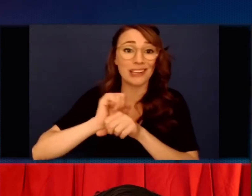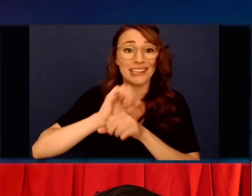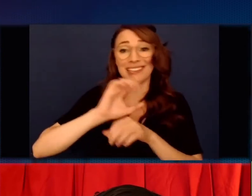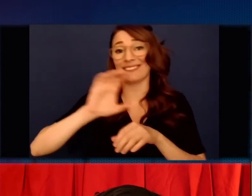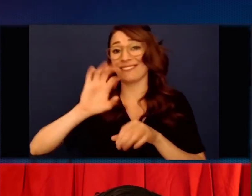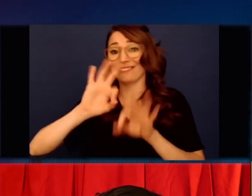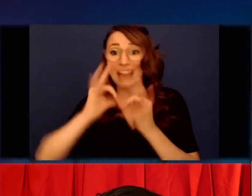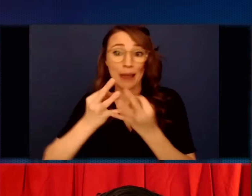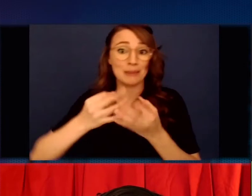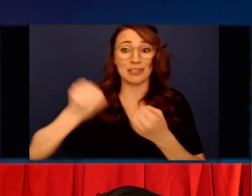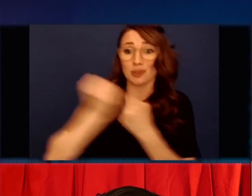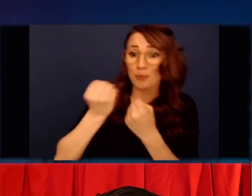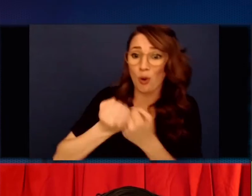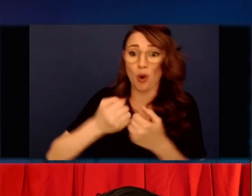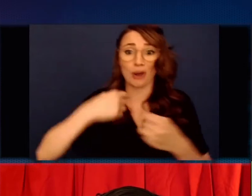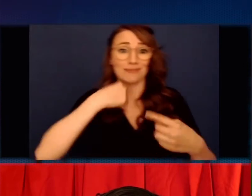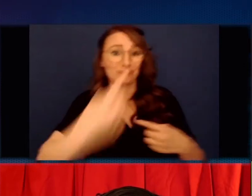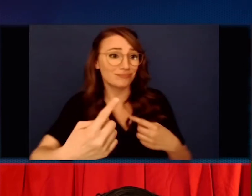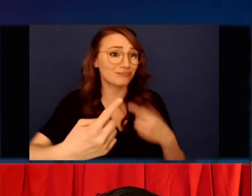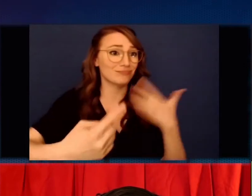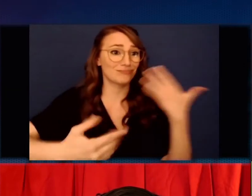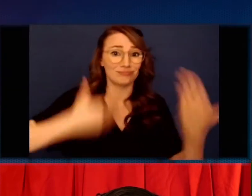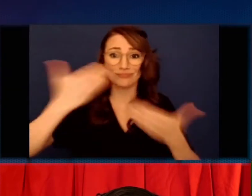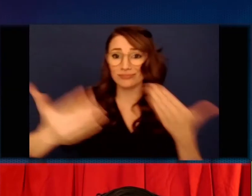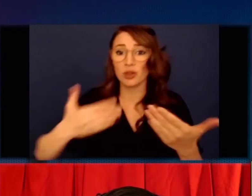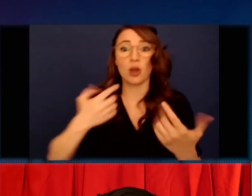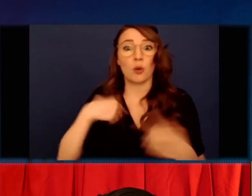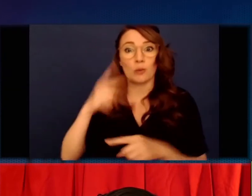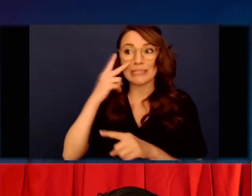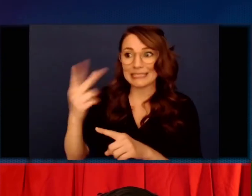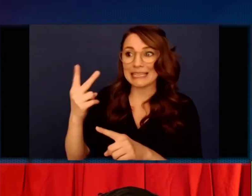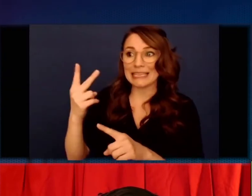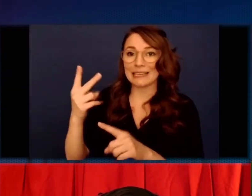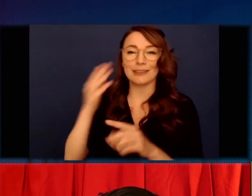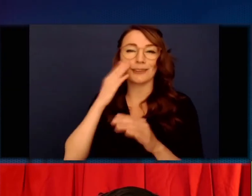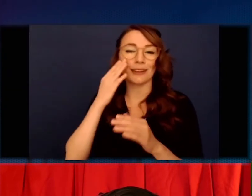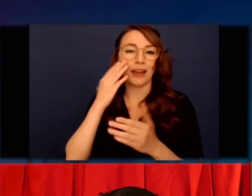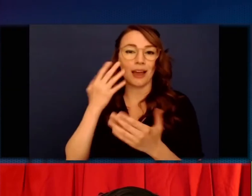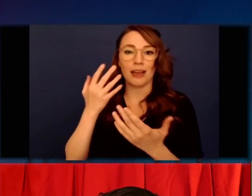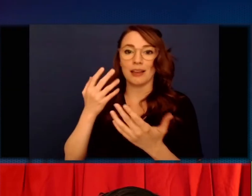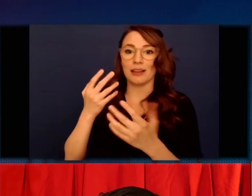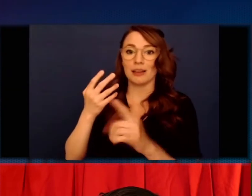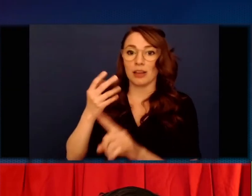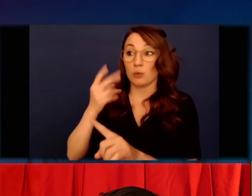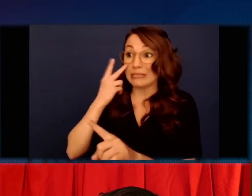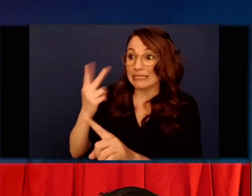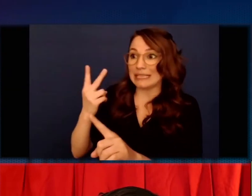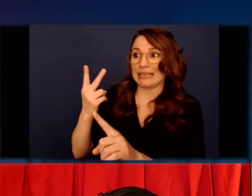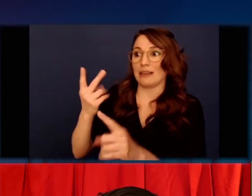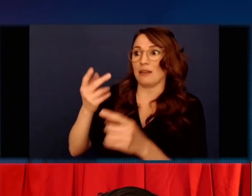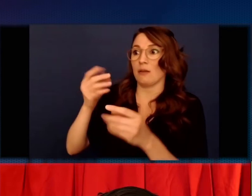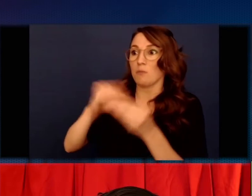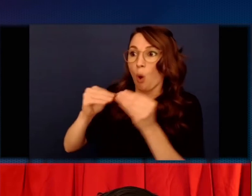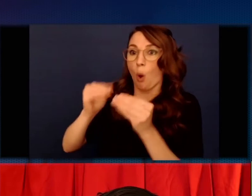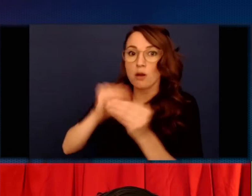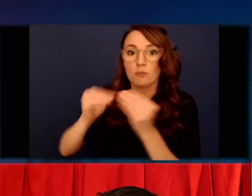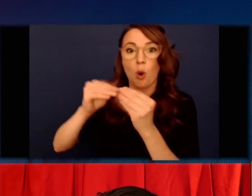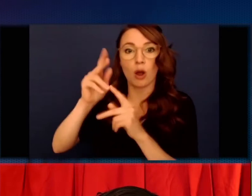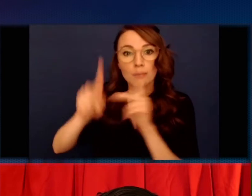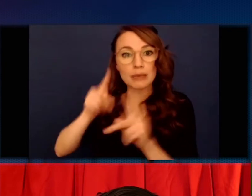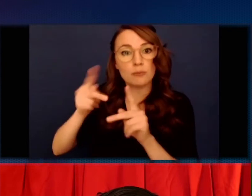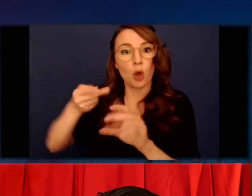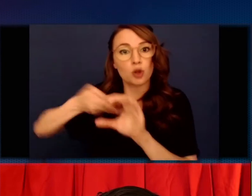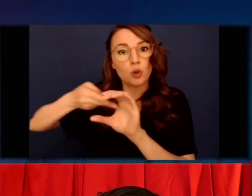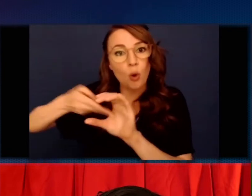And we see it catching fire, and understanding that it's important for people to be able to afford to live in